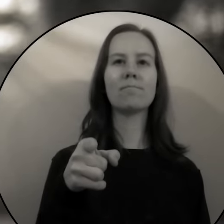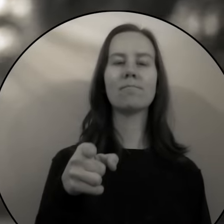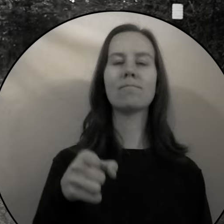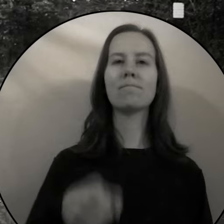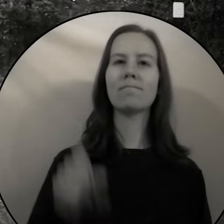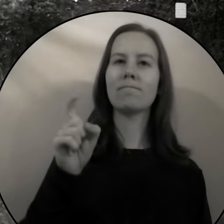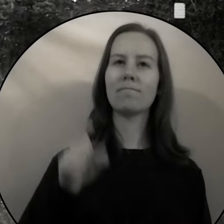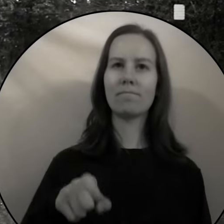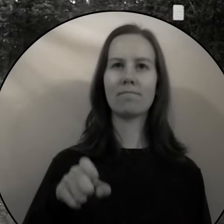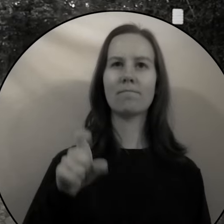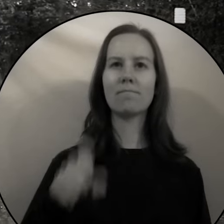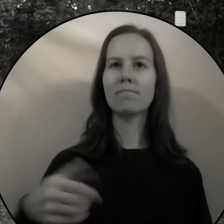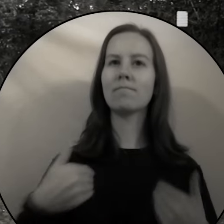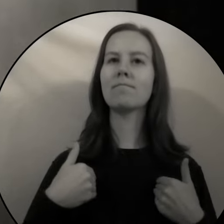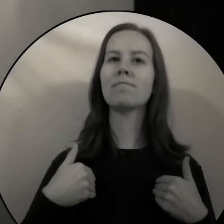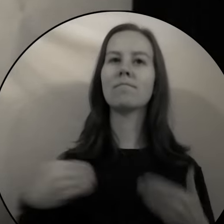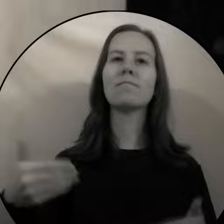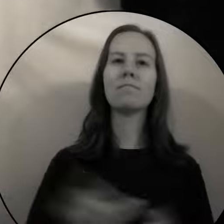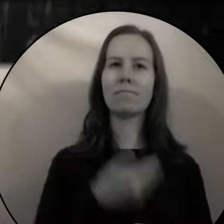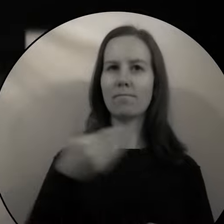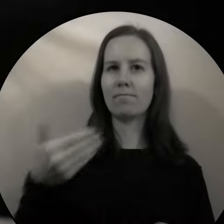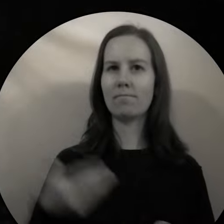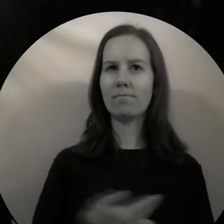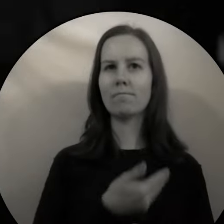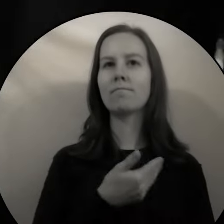you deserve something